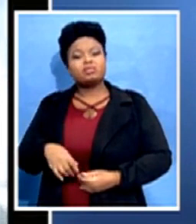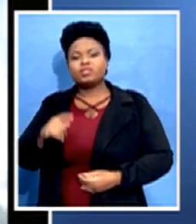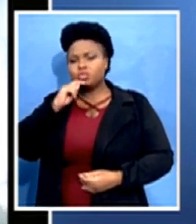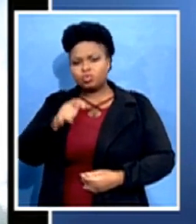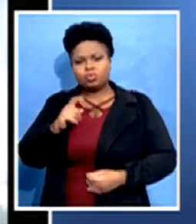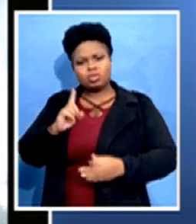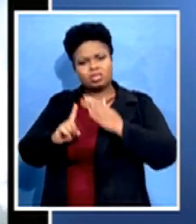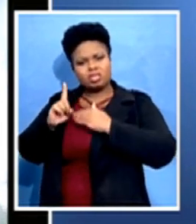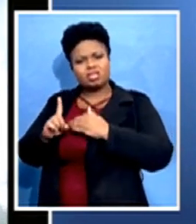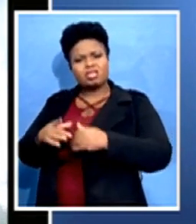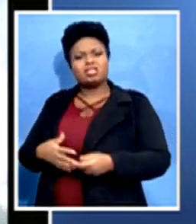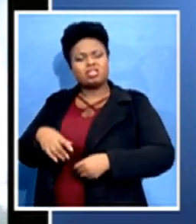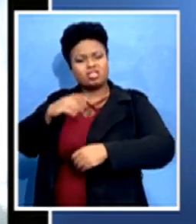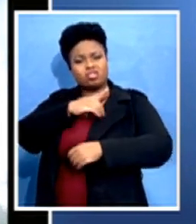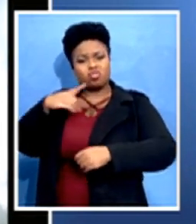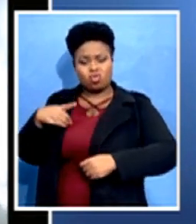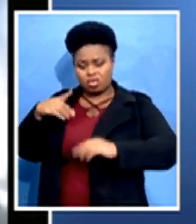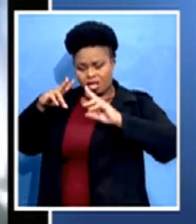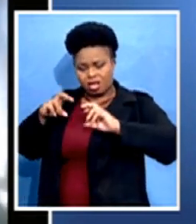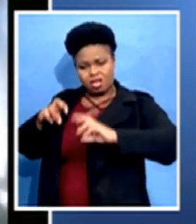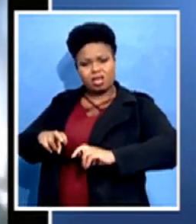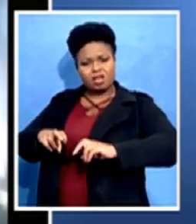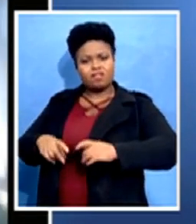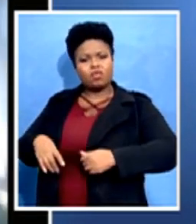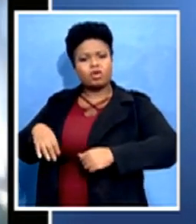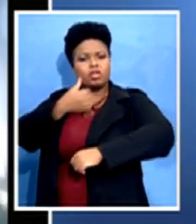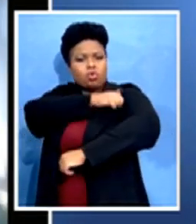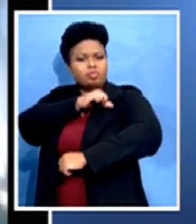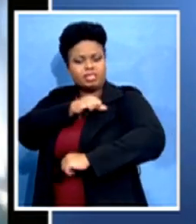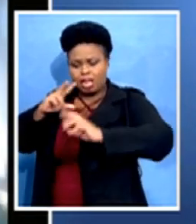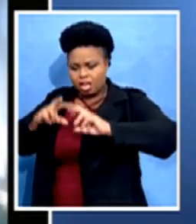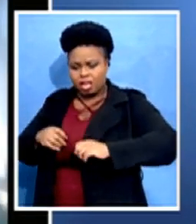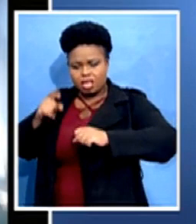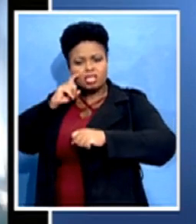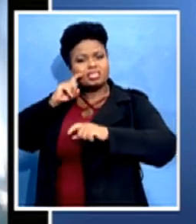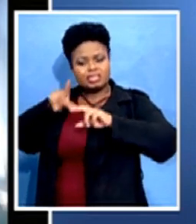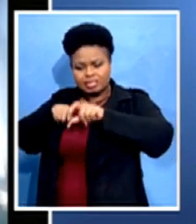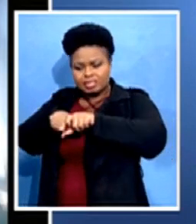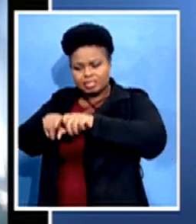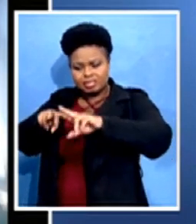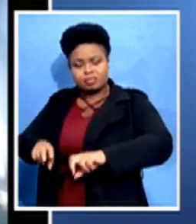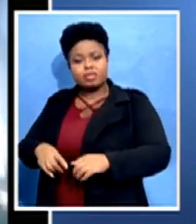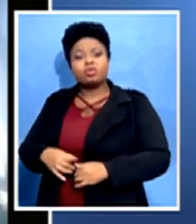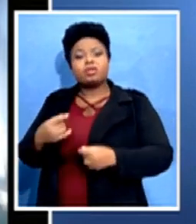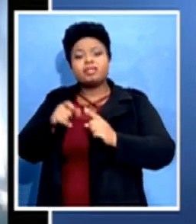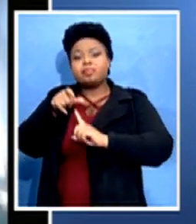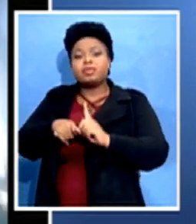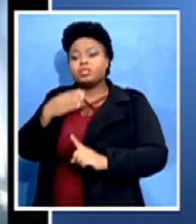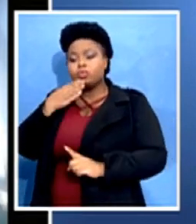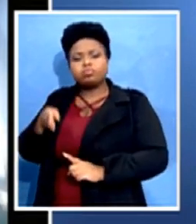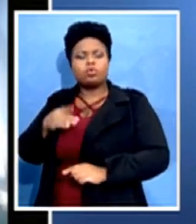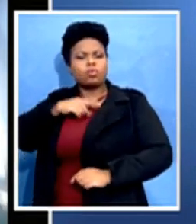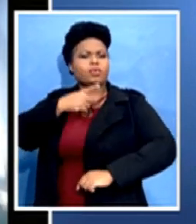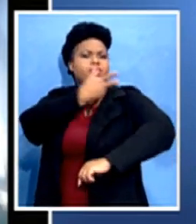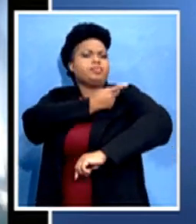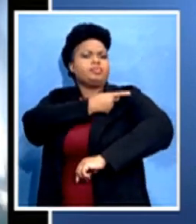clinical trials? Were they comprehensive in a manner that, what about a person who is going, because when you are taking a vaccine, for example, a flu